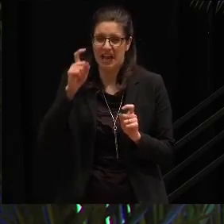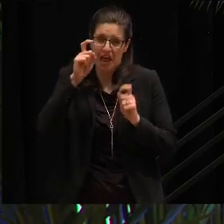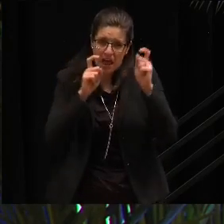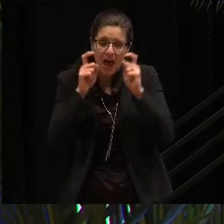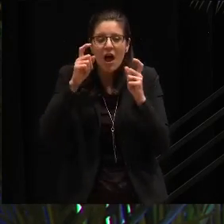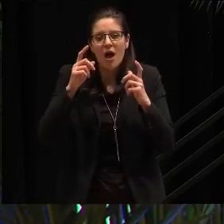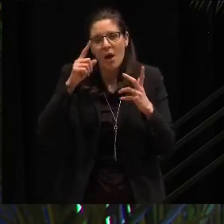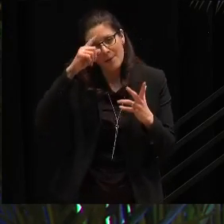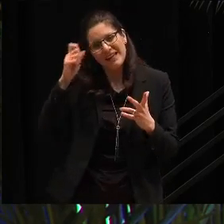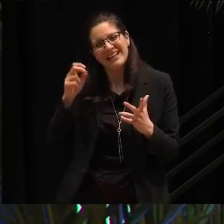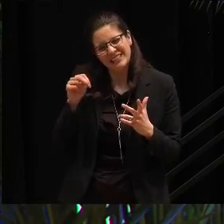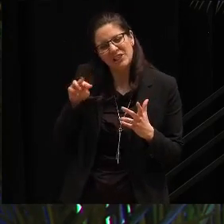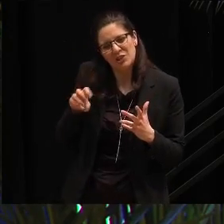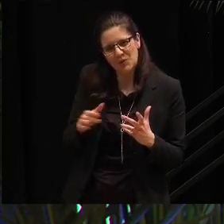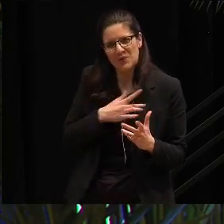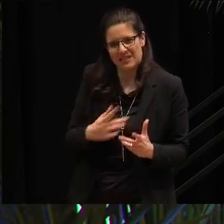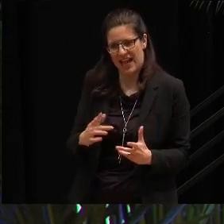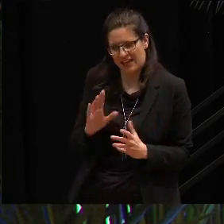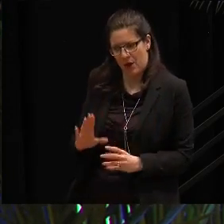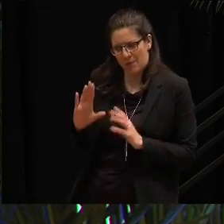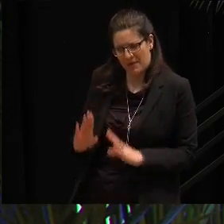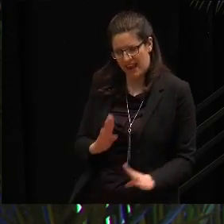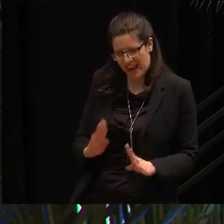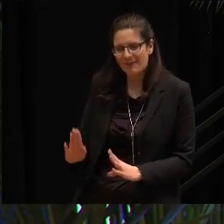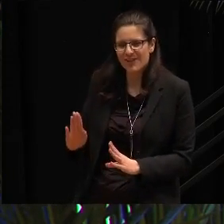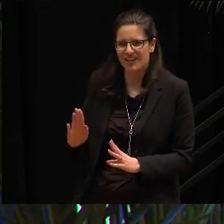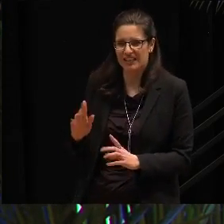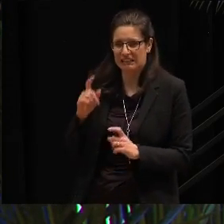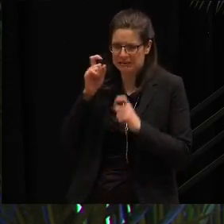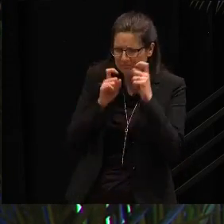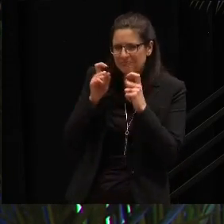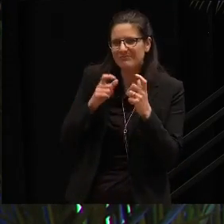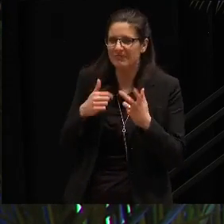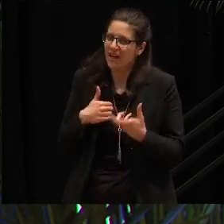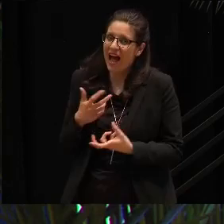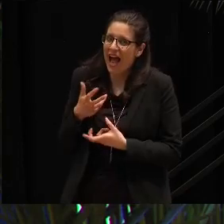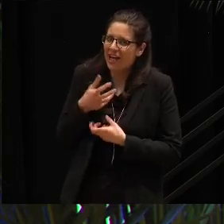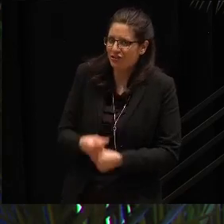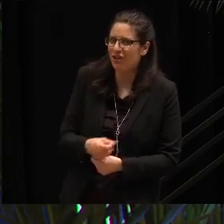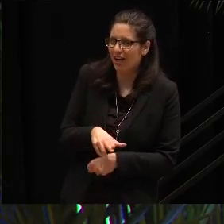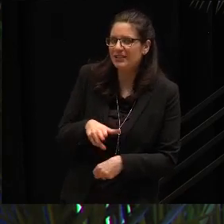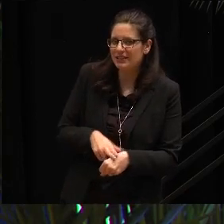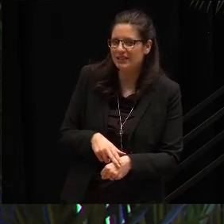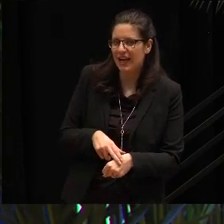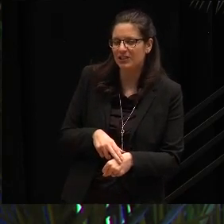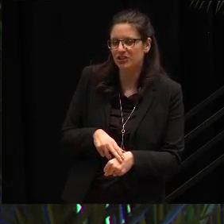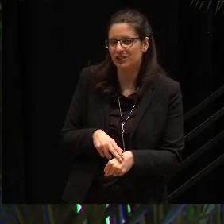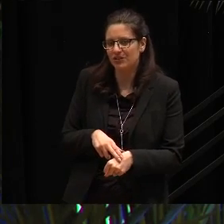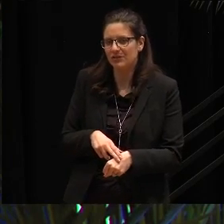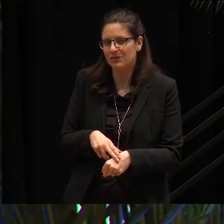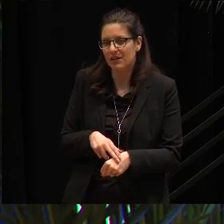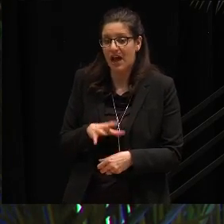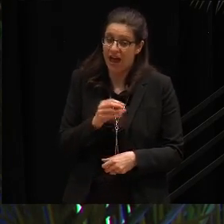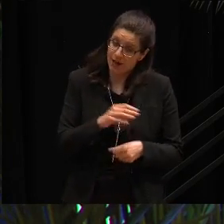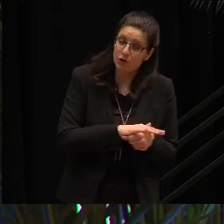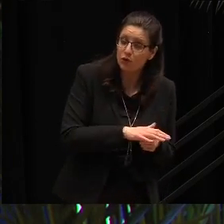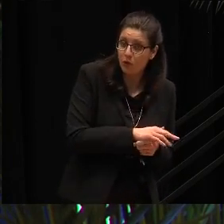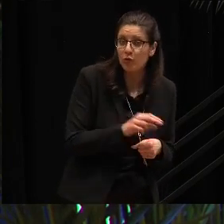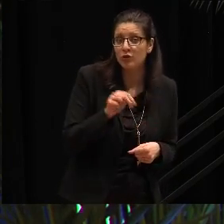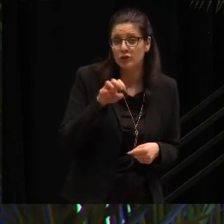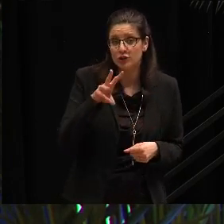is scowl-inducing. It's because the behavior is such. I really trust a lot of these national and local